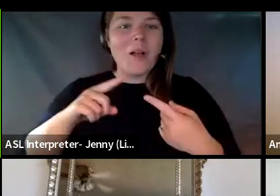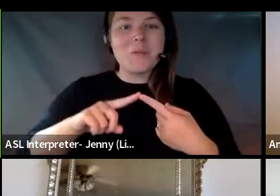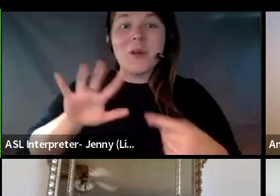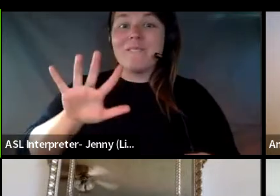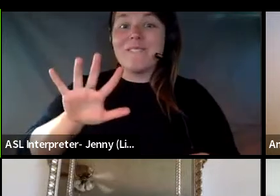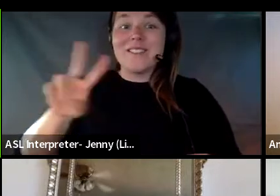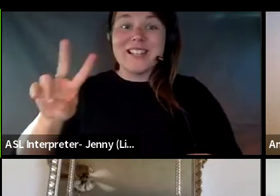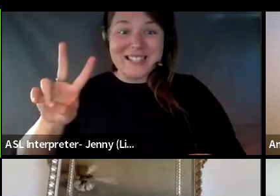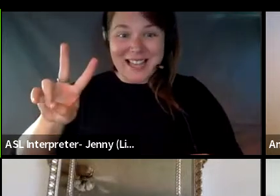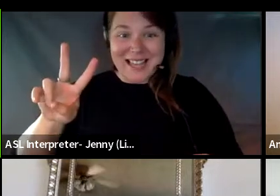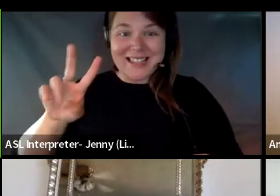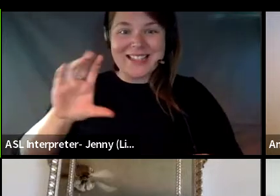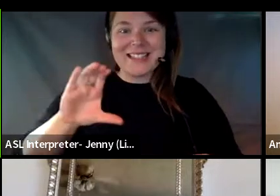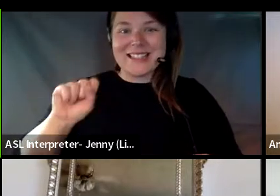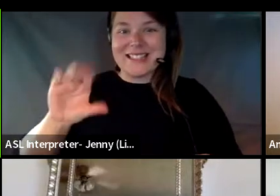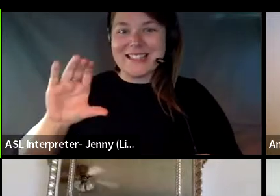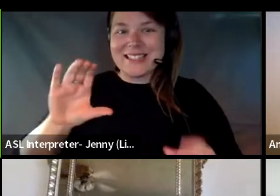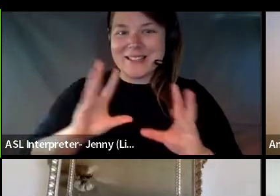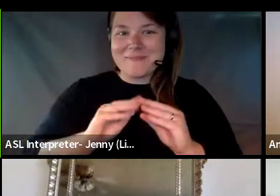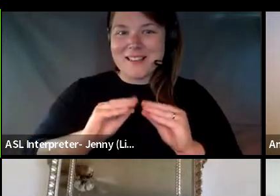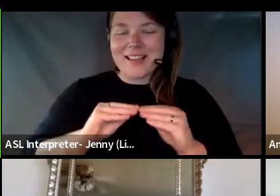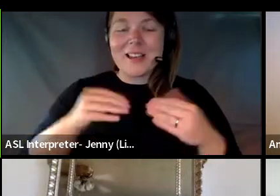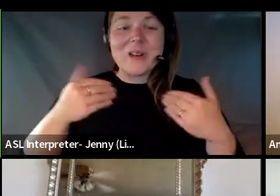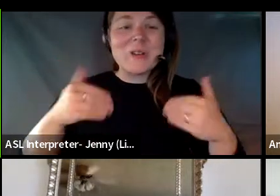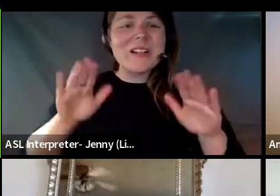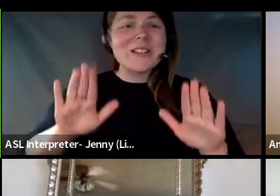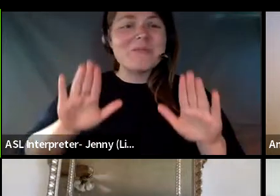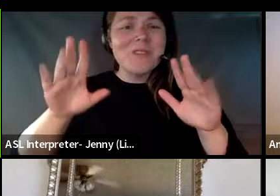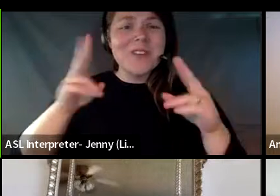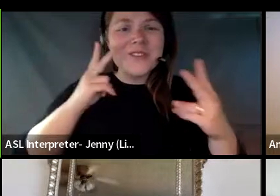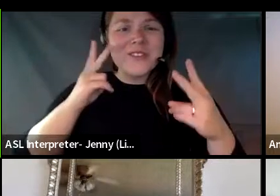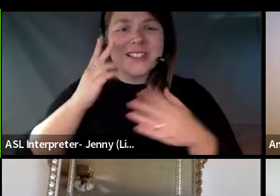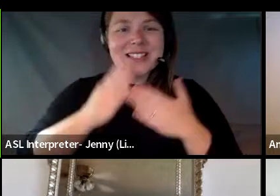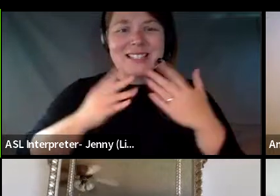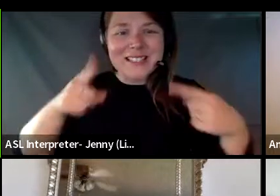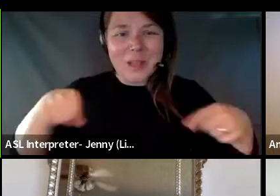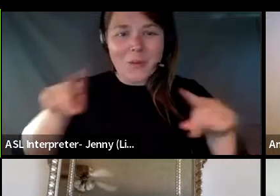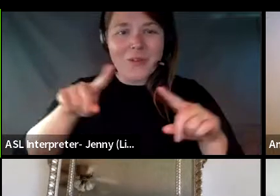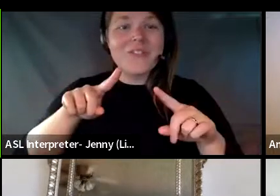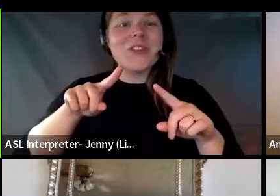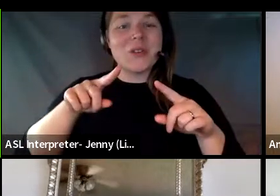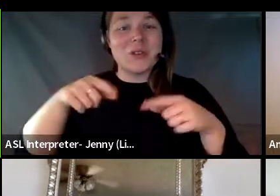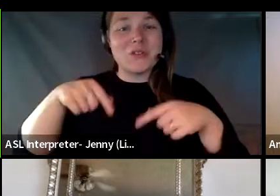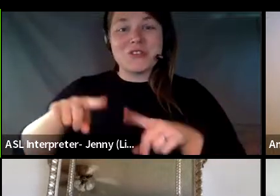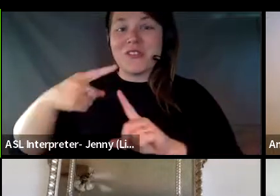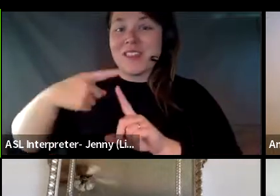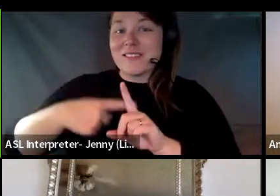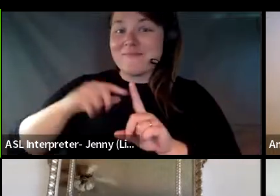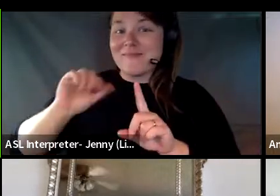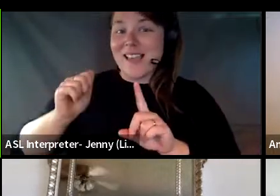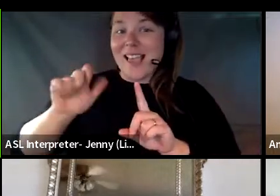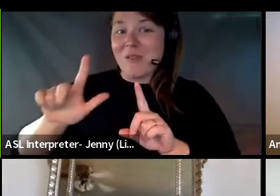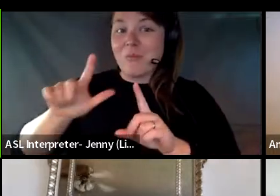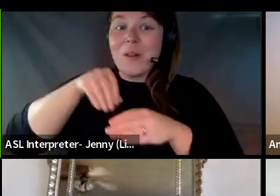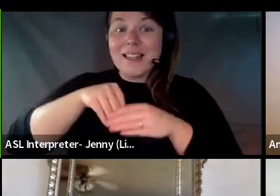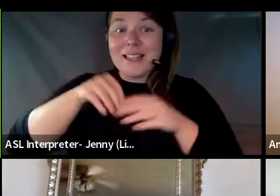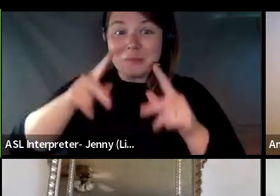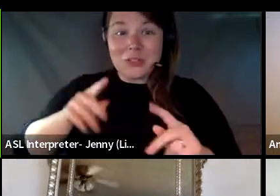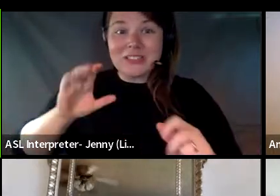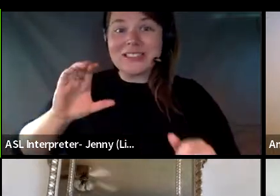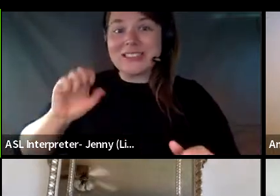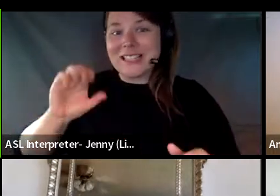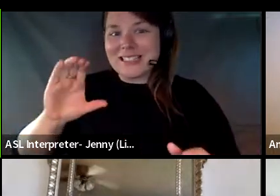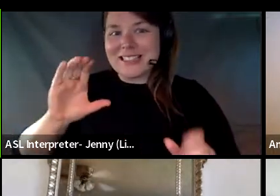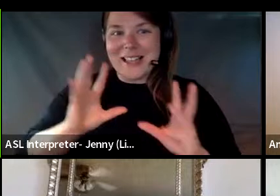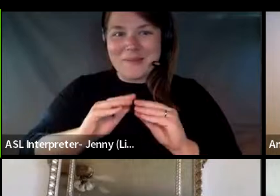CSC meeting. It was so wonderful being able to see some folks in the April in-person CSC meeting, and we're hoping to